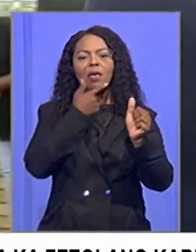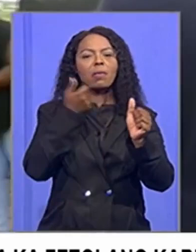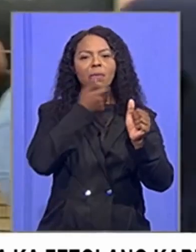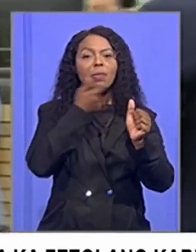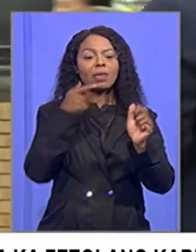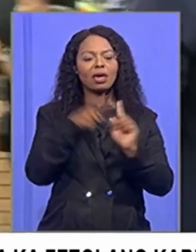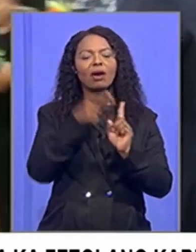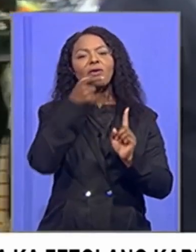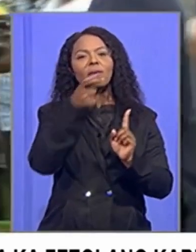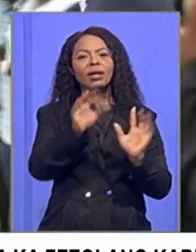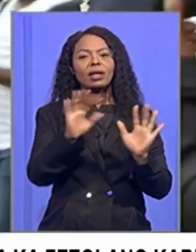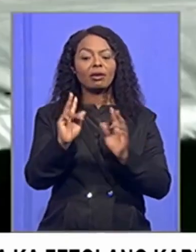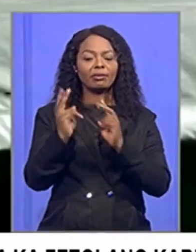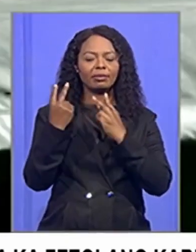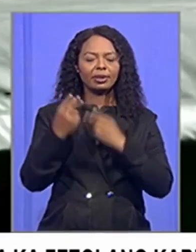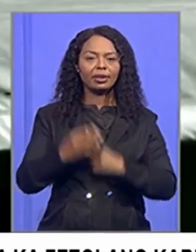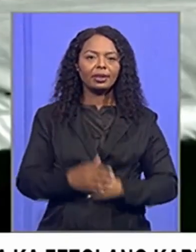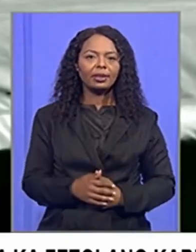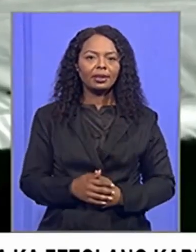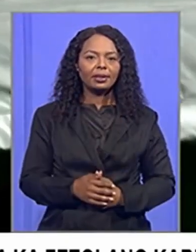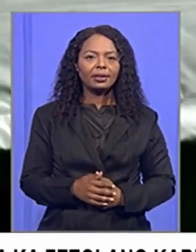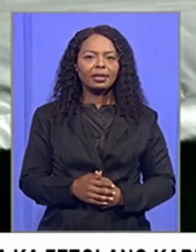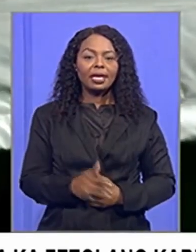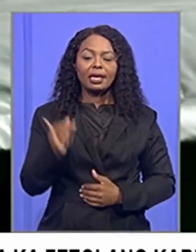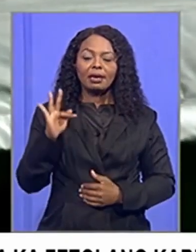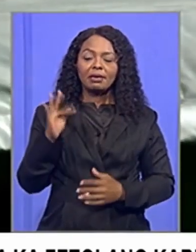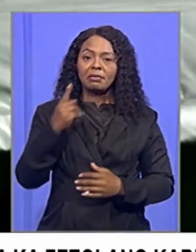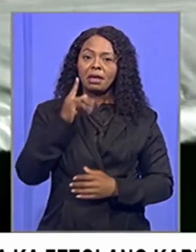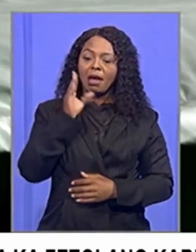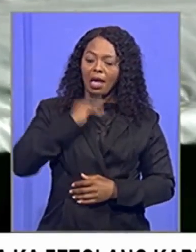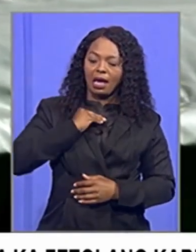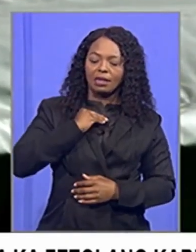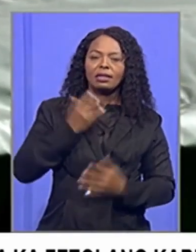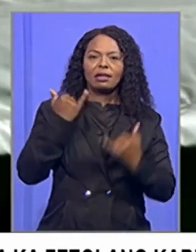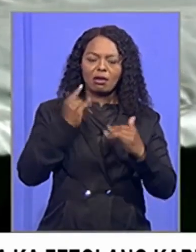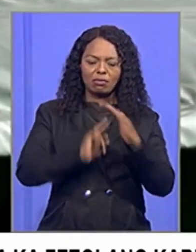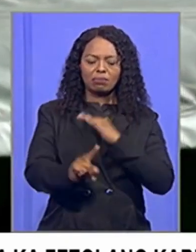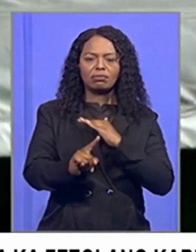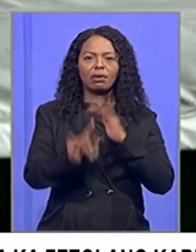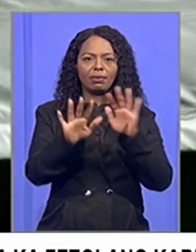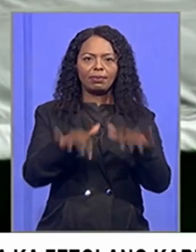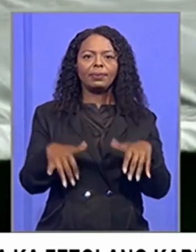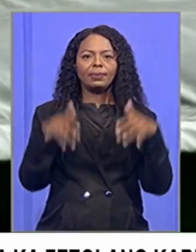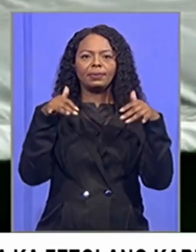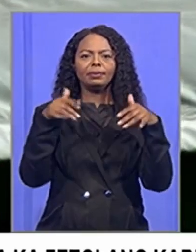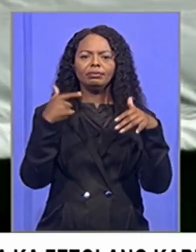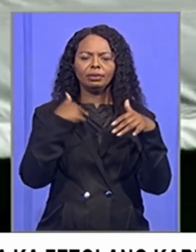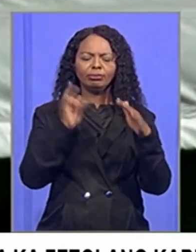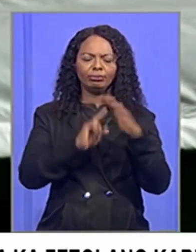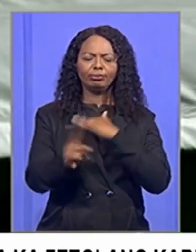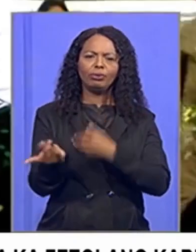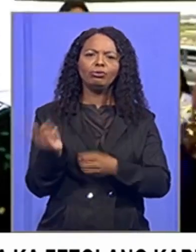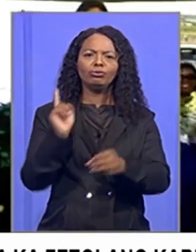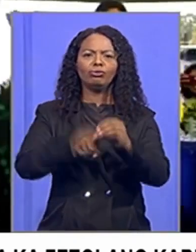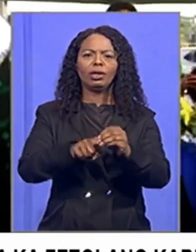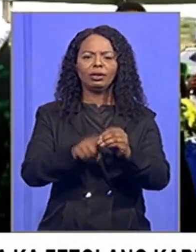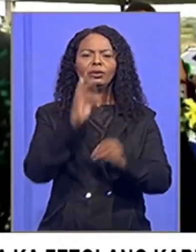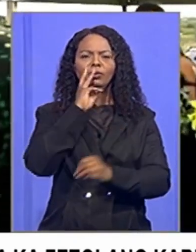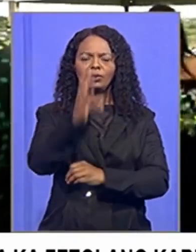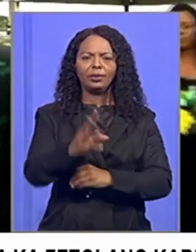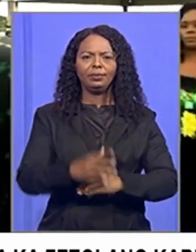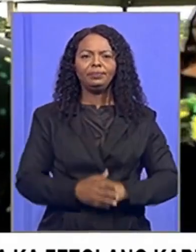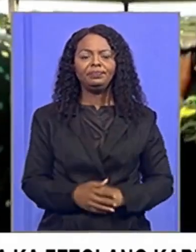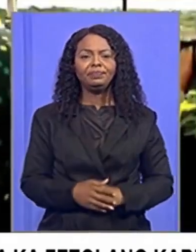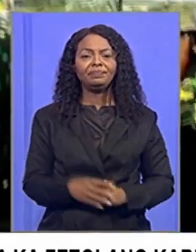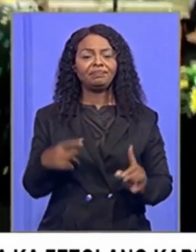tshwaetse jana malebana le seno. If I get invited to government at some point, I will go and join them.